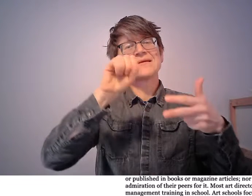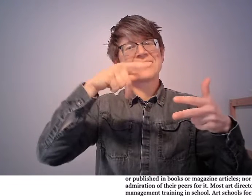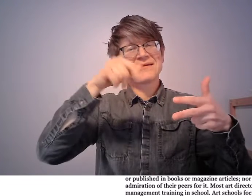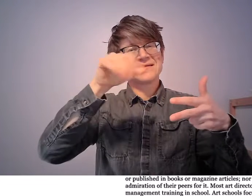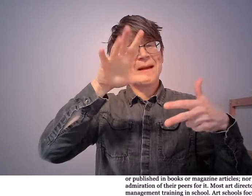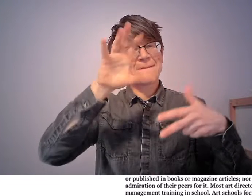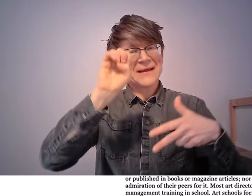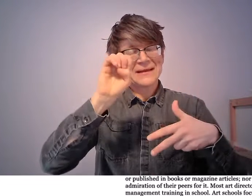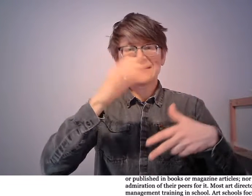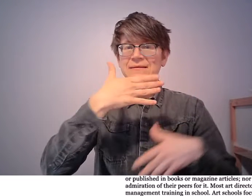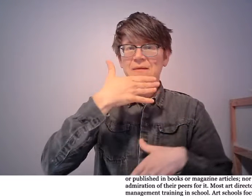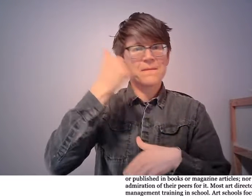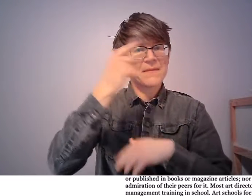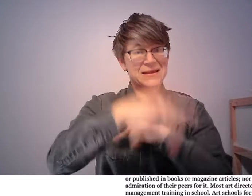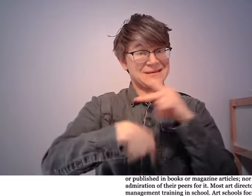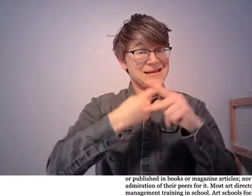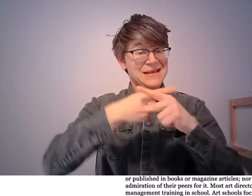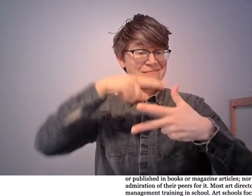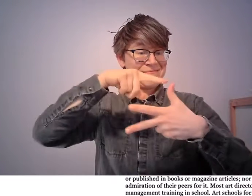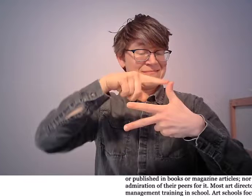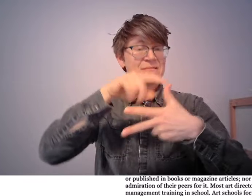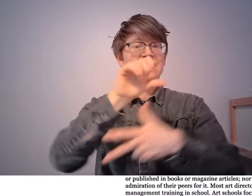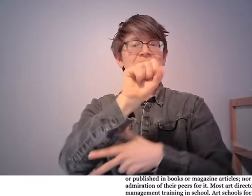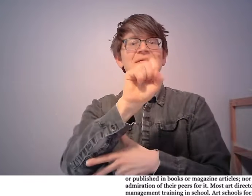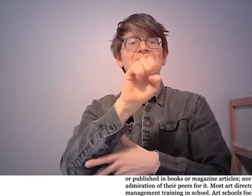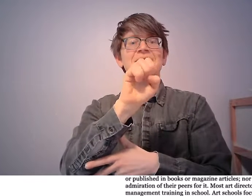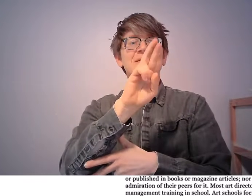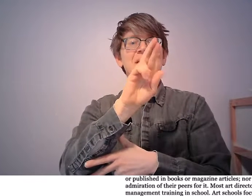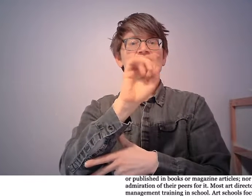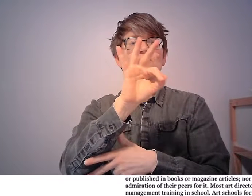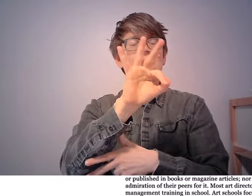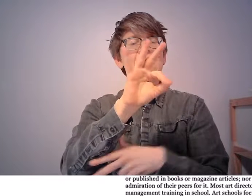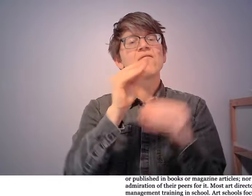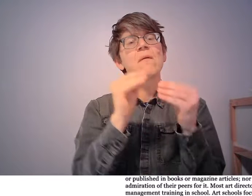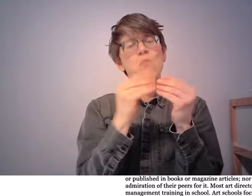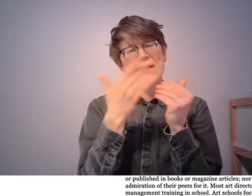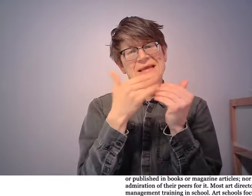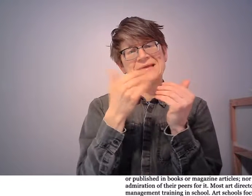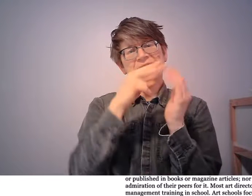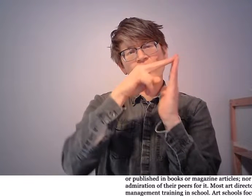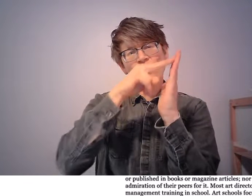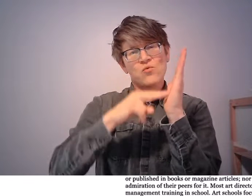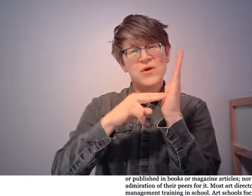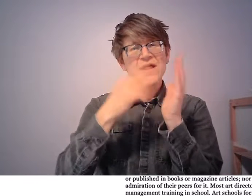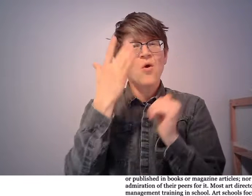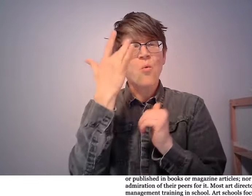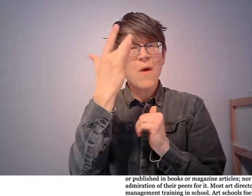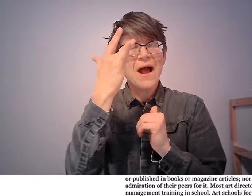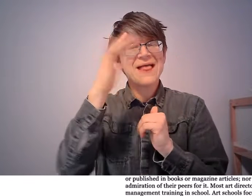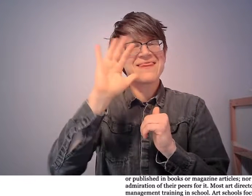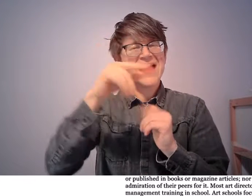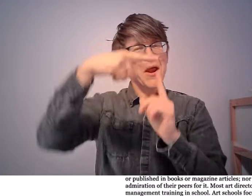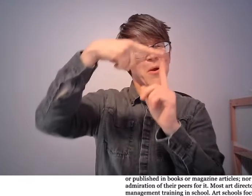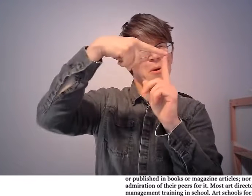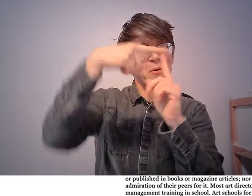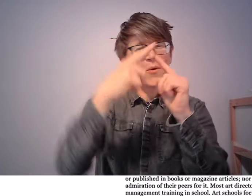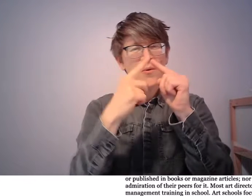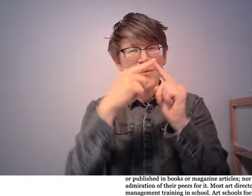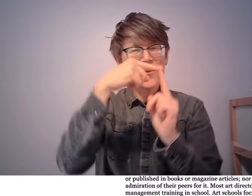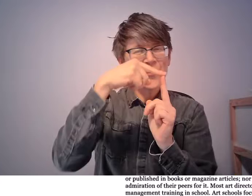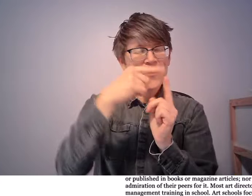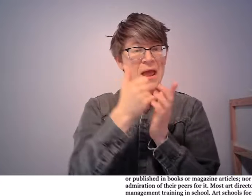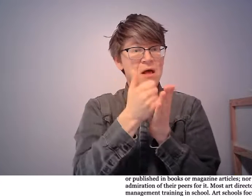are serif typefaces. Serif type is slightly easier to read because the horizontal serifs lead the eye